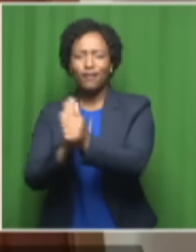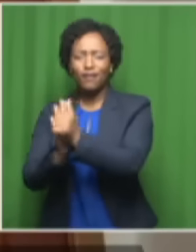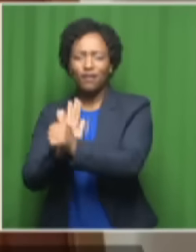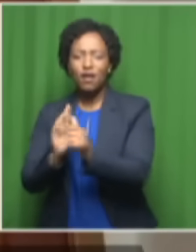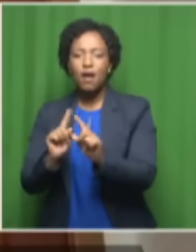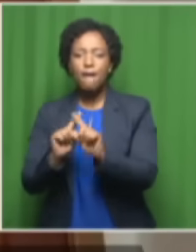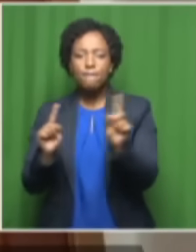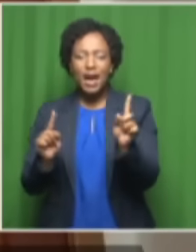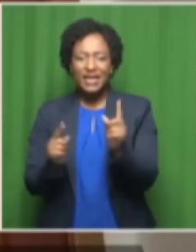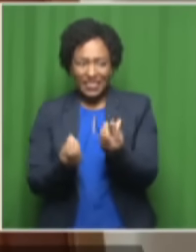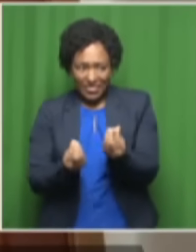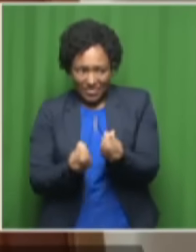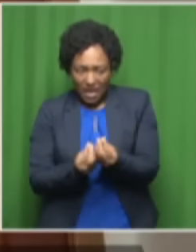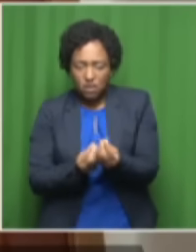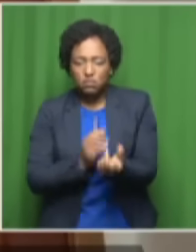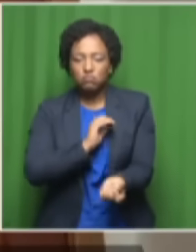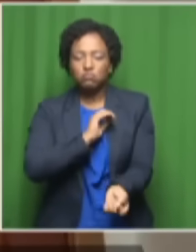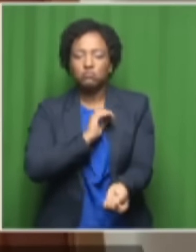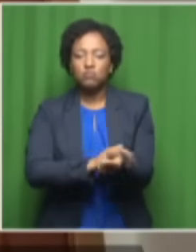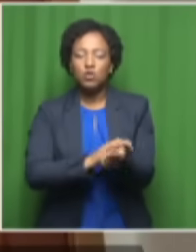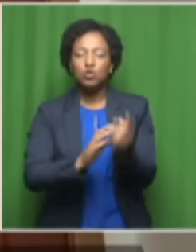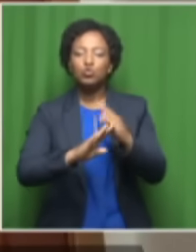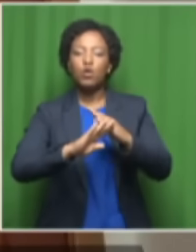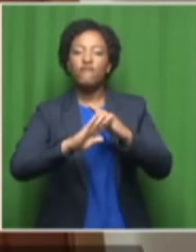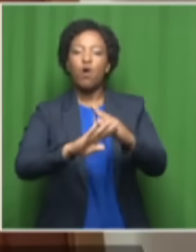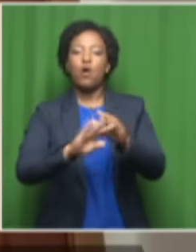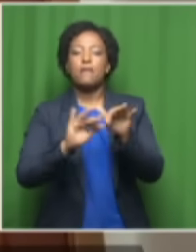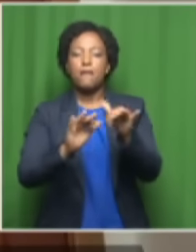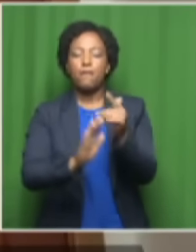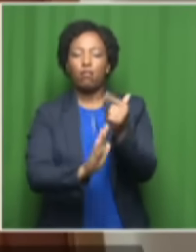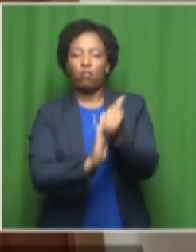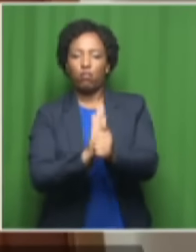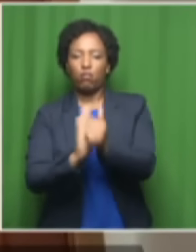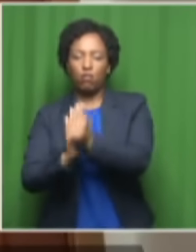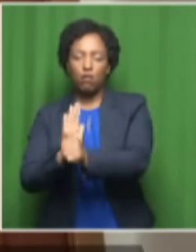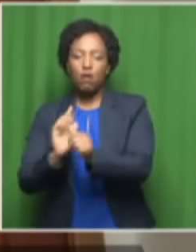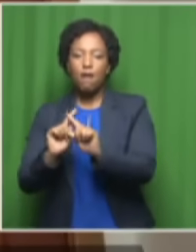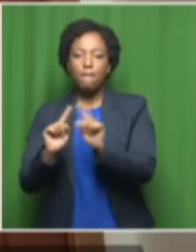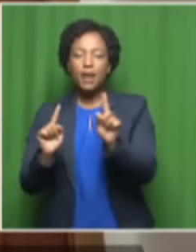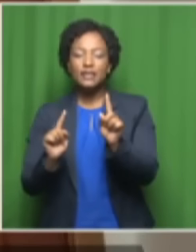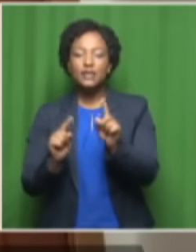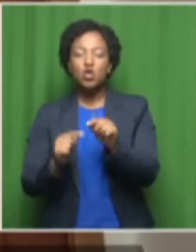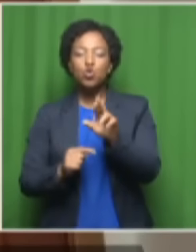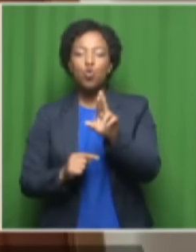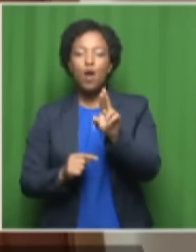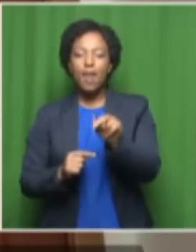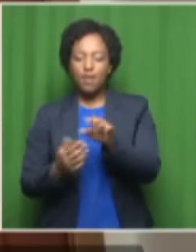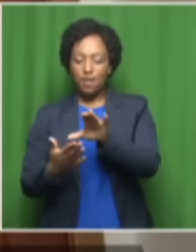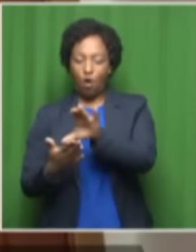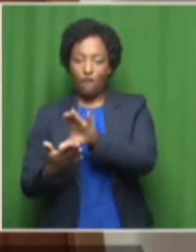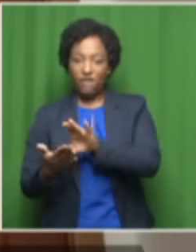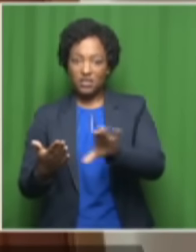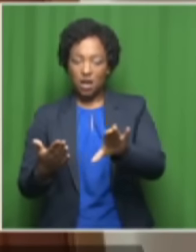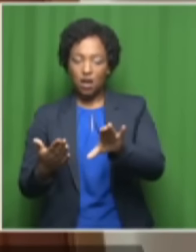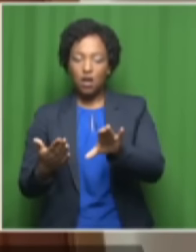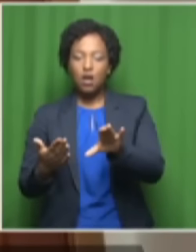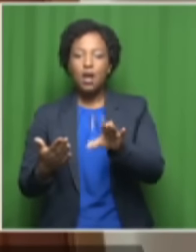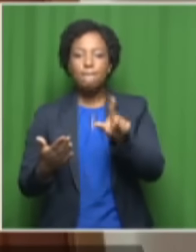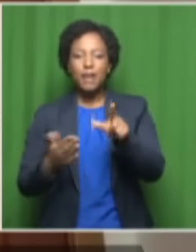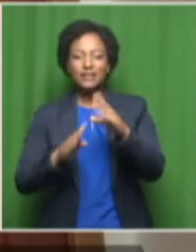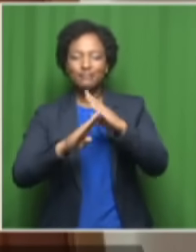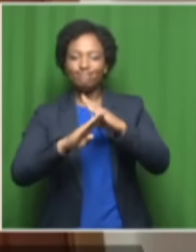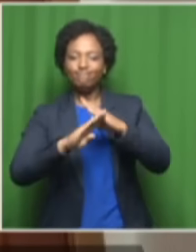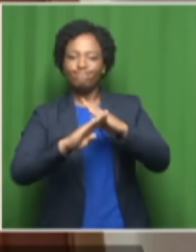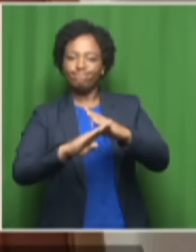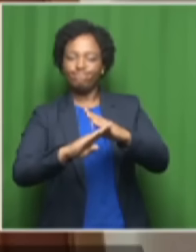to think so. And so to avoid that eventuality, and let's remember that the Genocide Convention is meant to be preventative. And this is